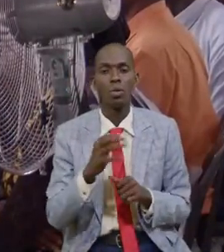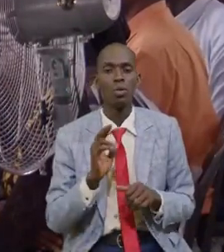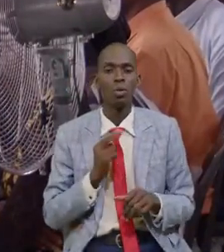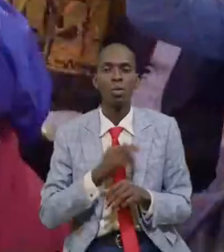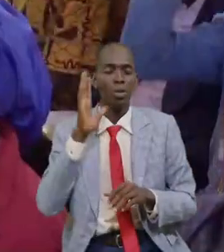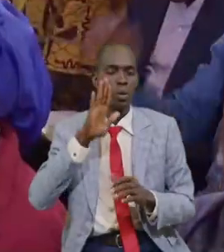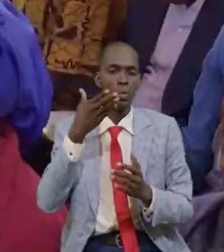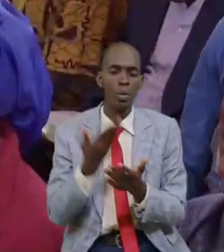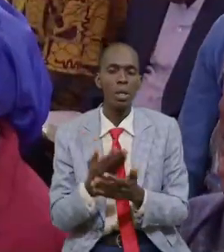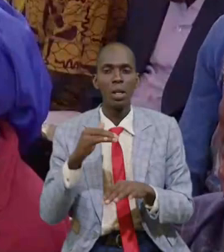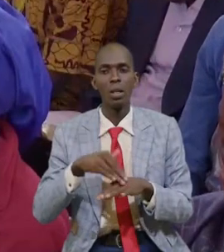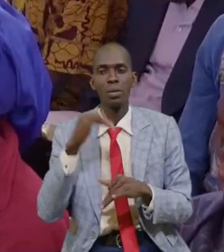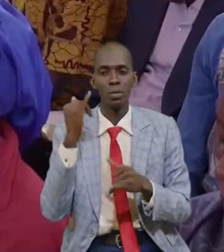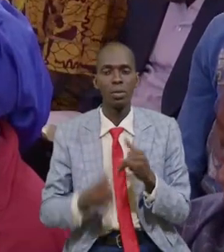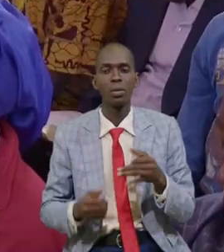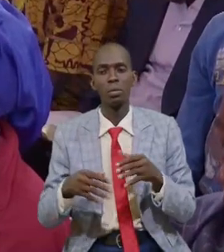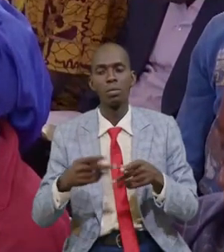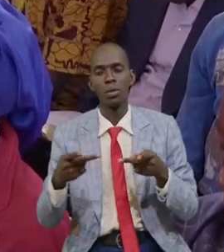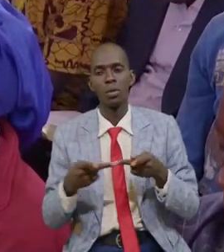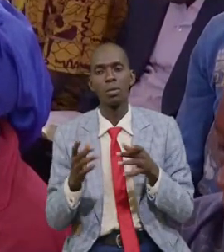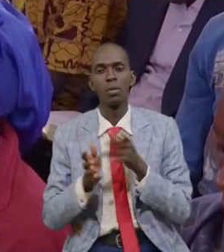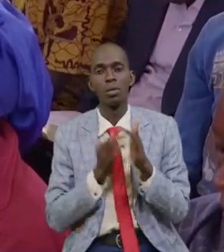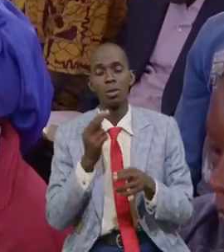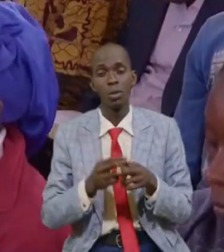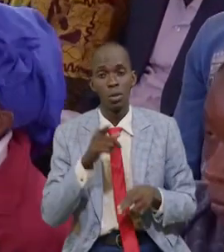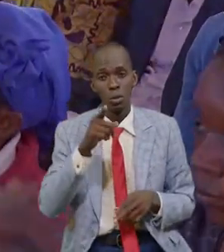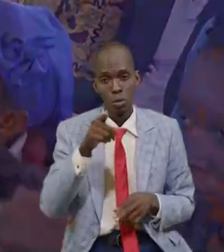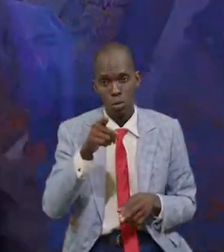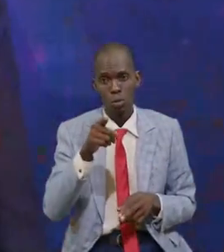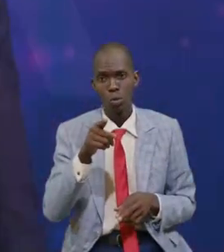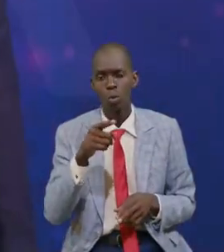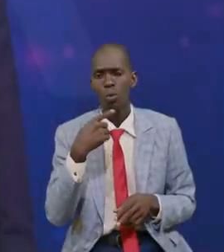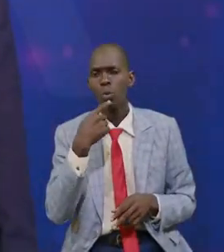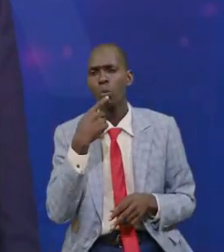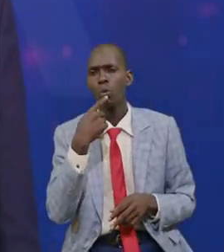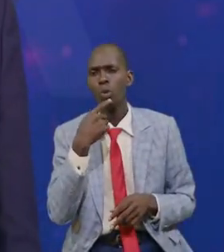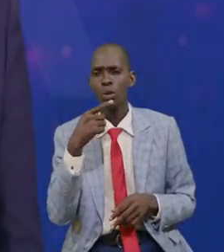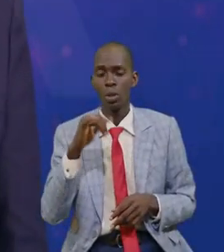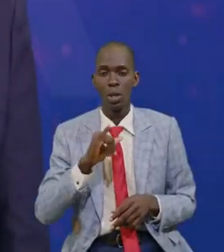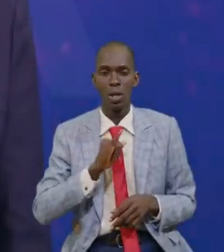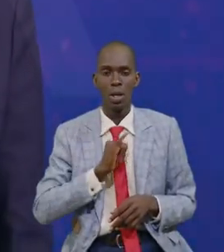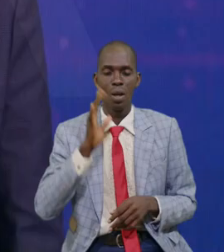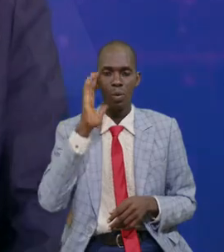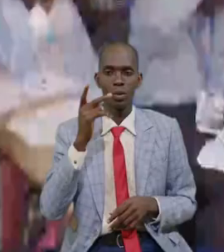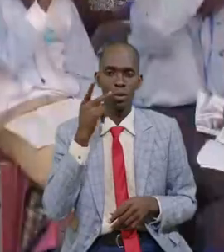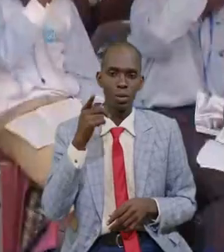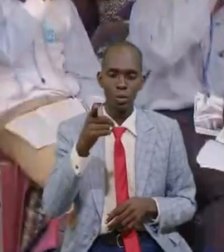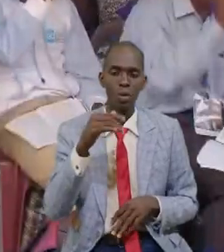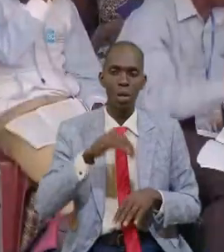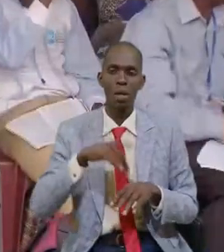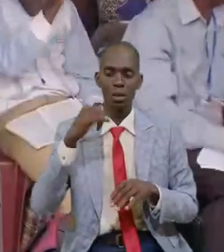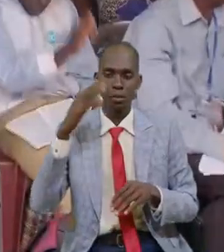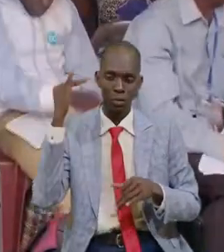finishing line. Amen. You, where are you? I'll see you on the finishing line.